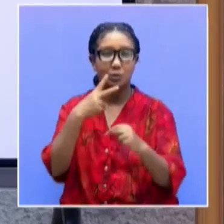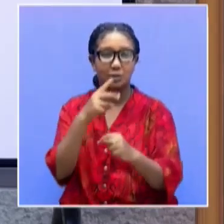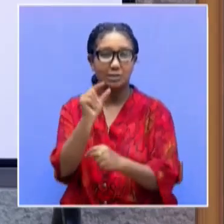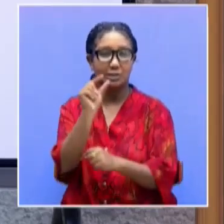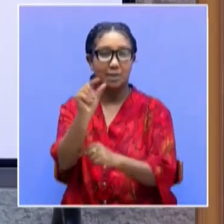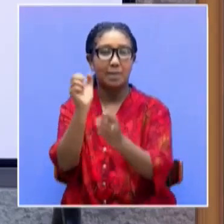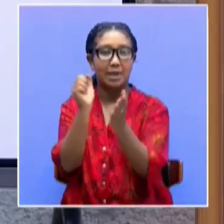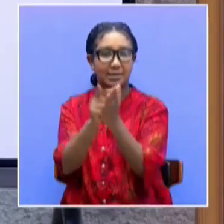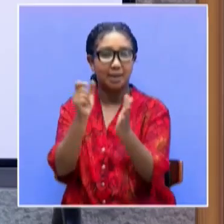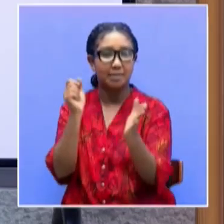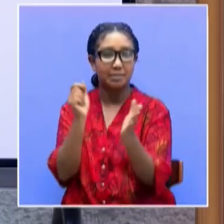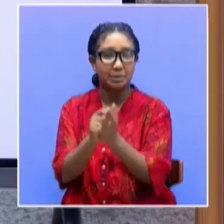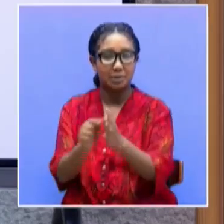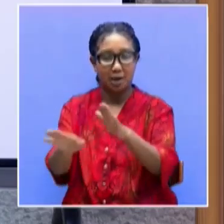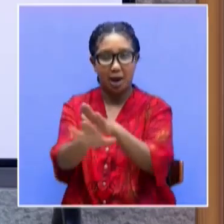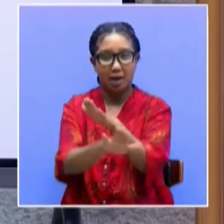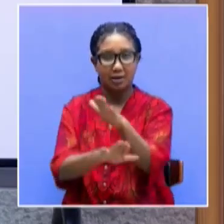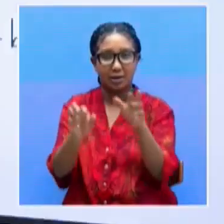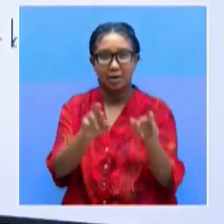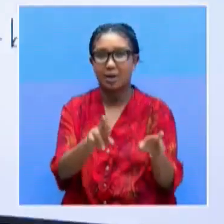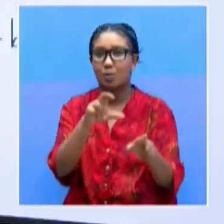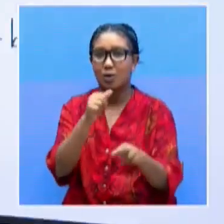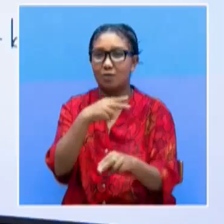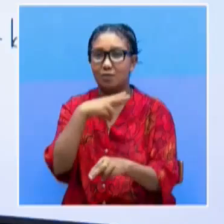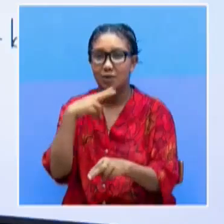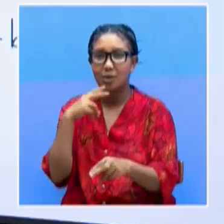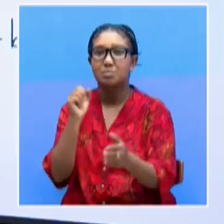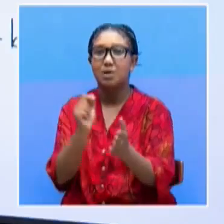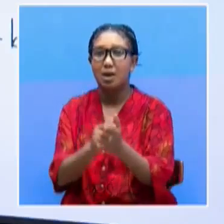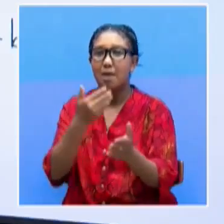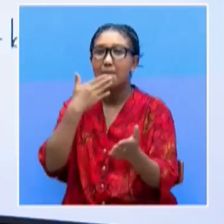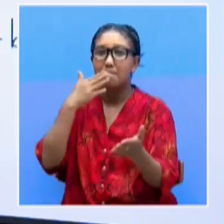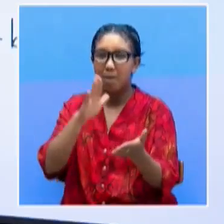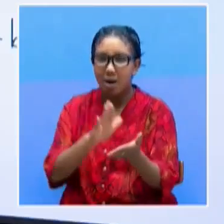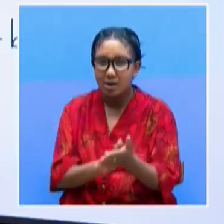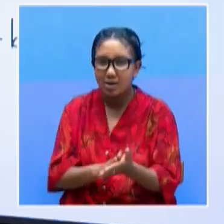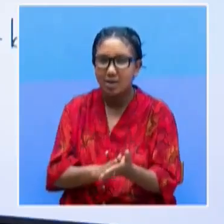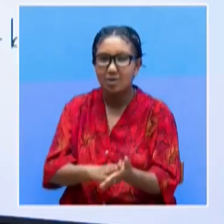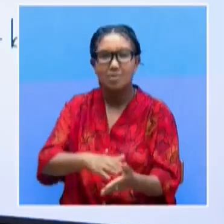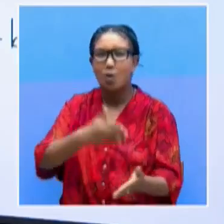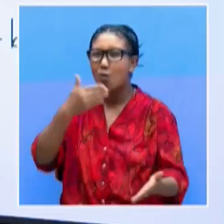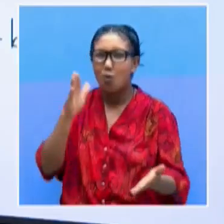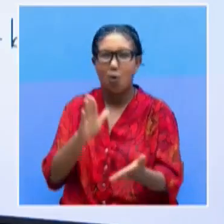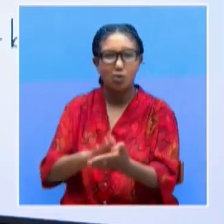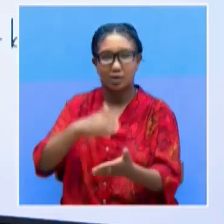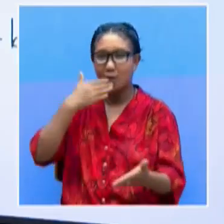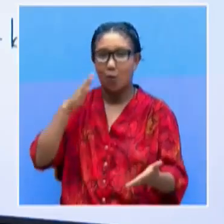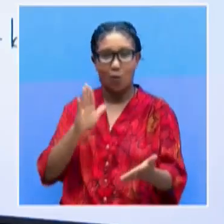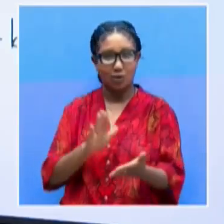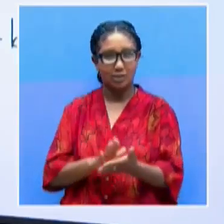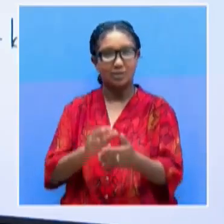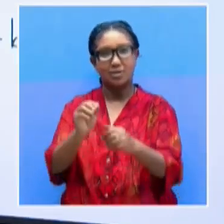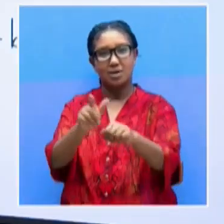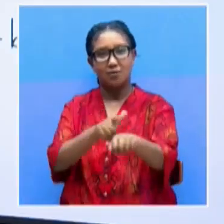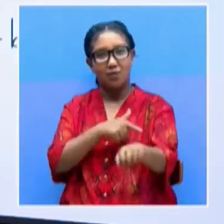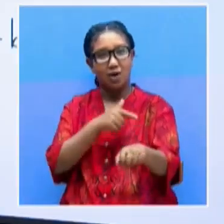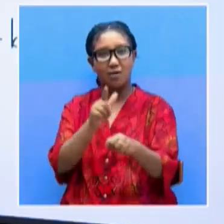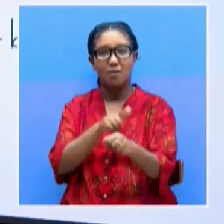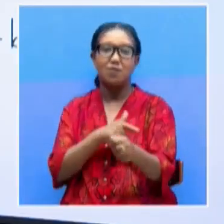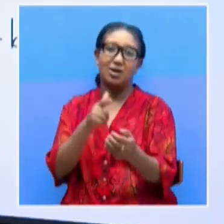some examples under the irregular verbs like badly, worse, and worst. Far,